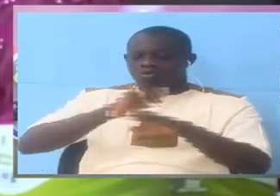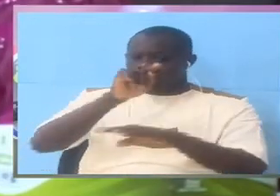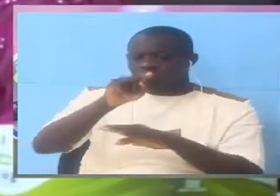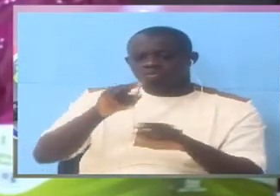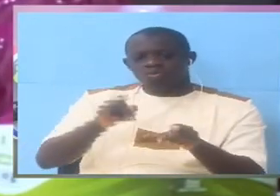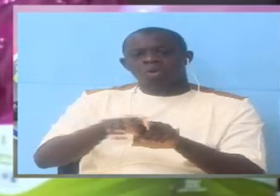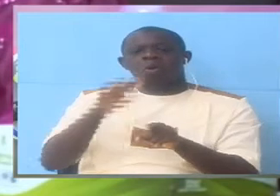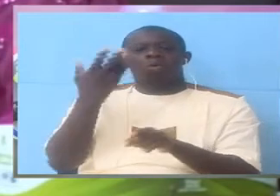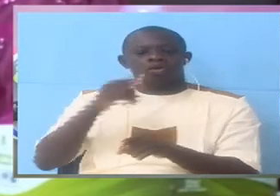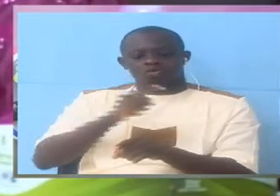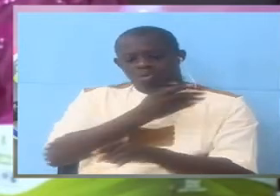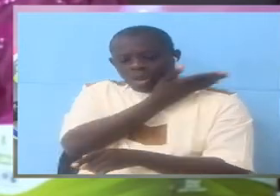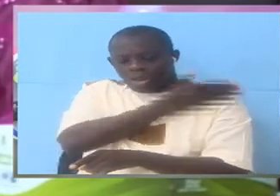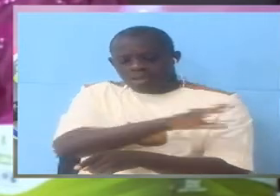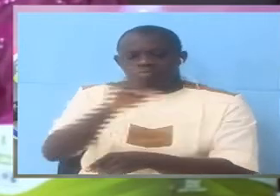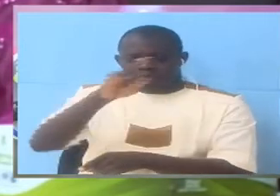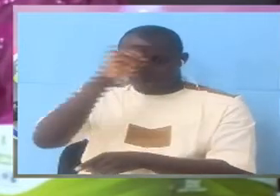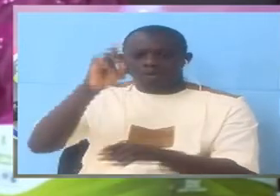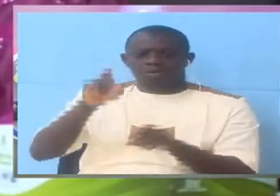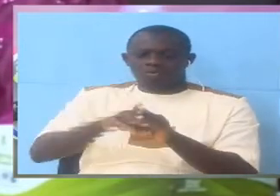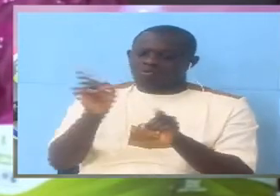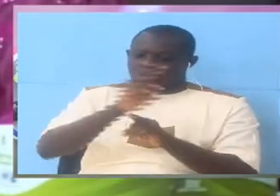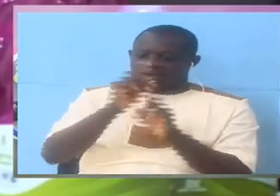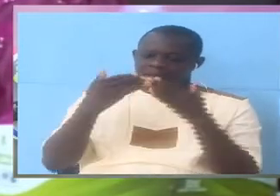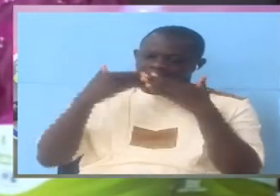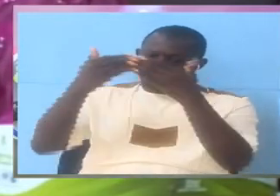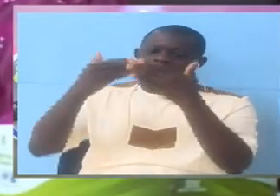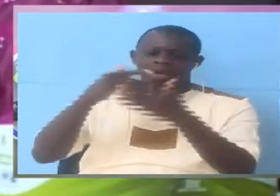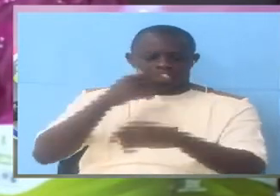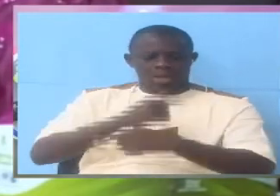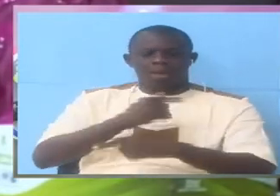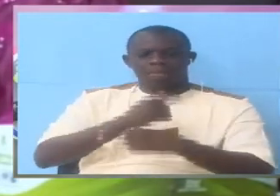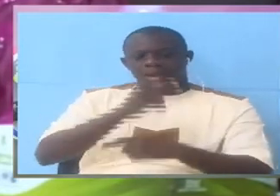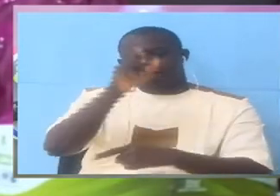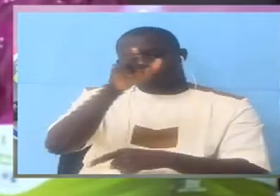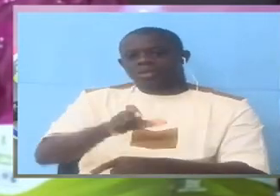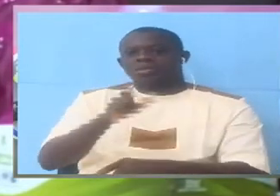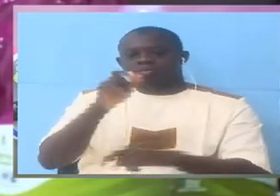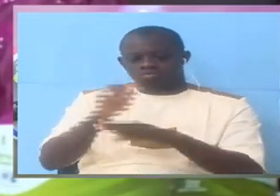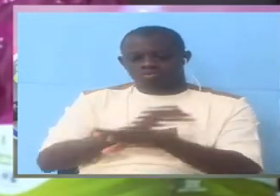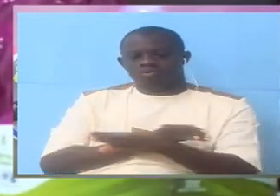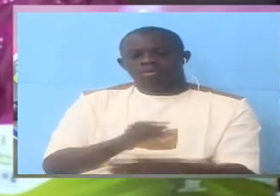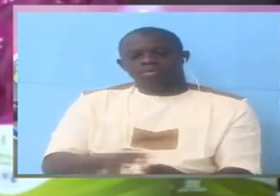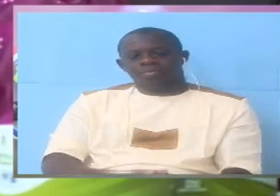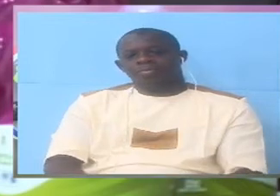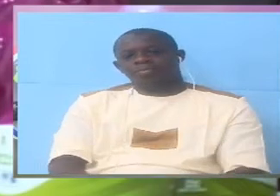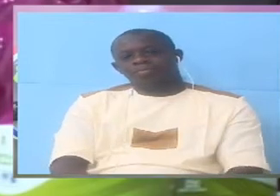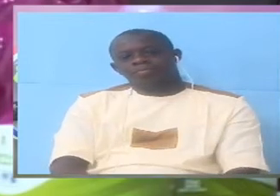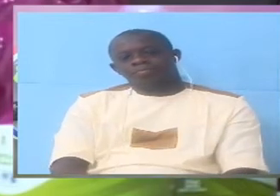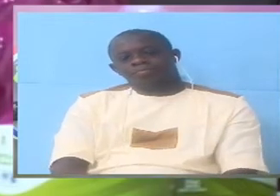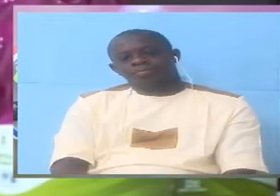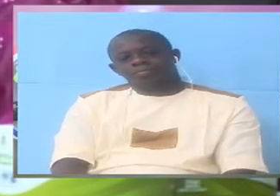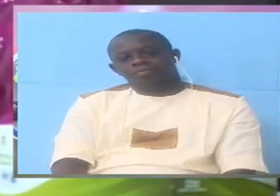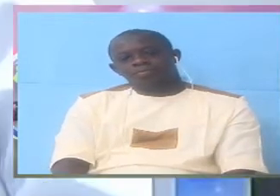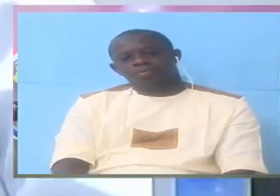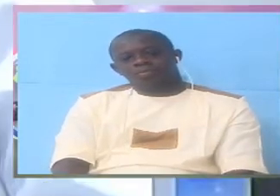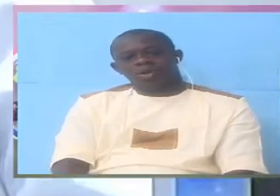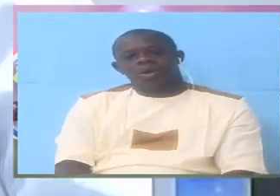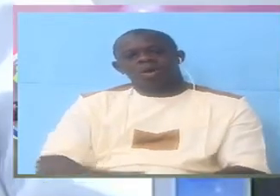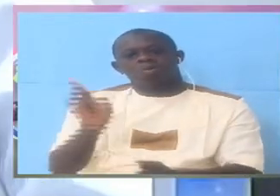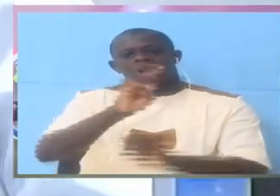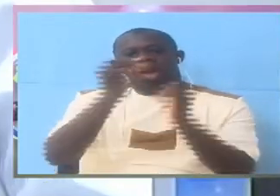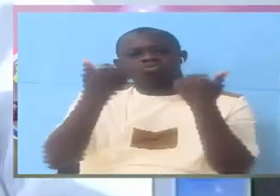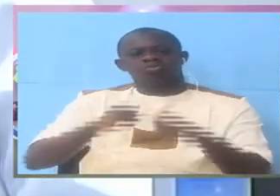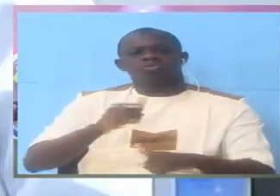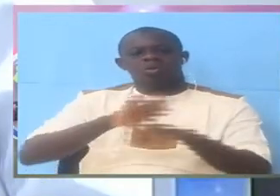la mol. What do you have to say to Gambia during the time of your work and also when you are retired from your work?